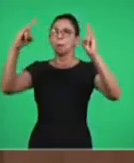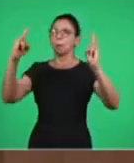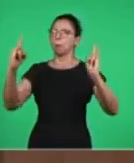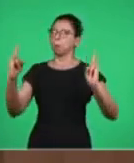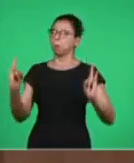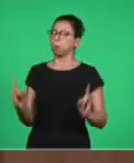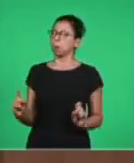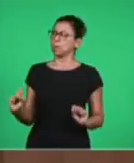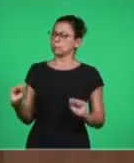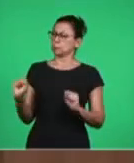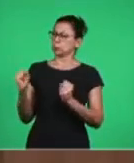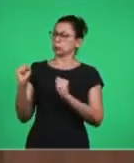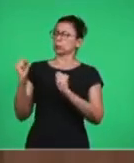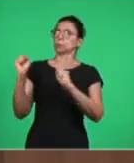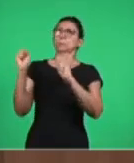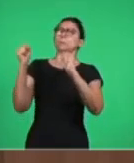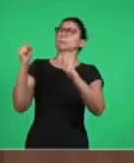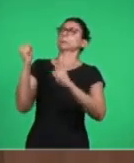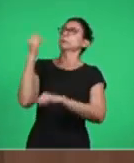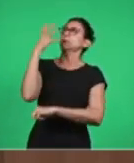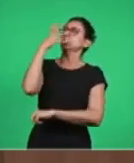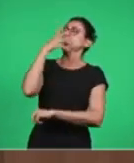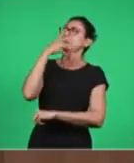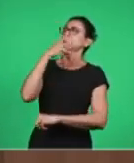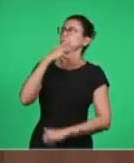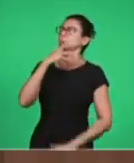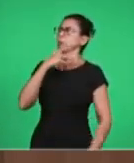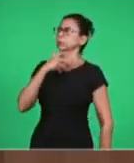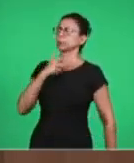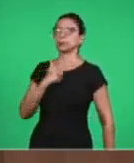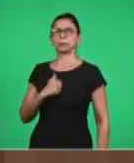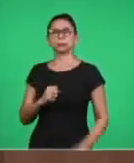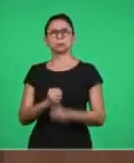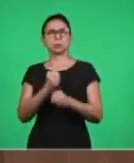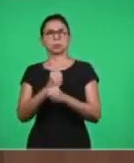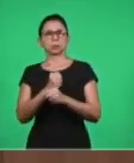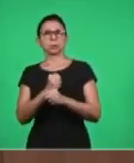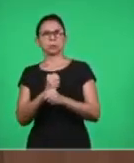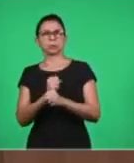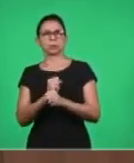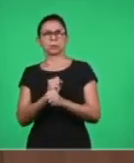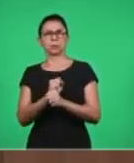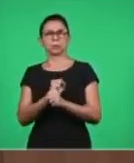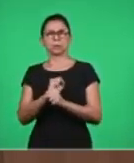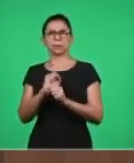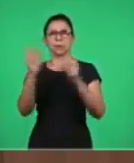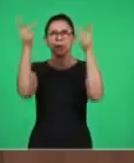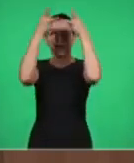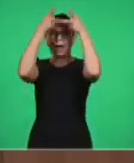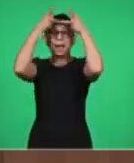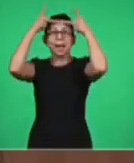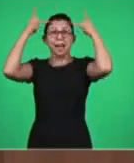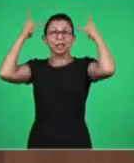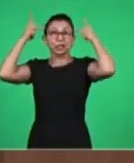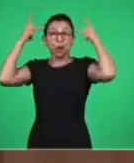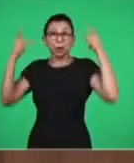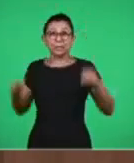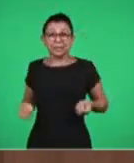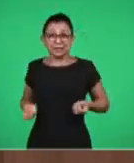right? And disciples also thought it was beautiful, the construction of Herod, the king